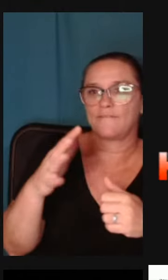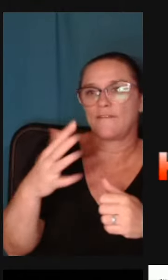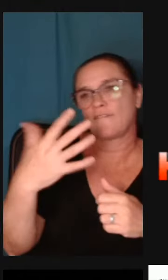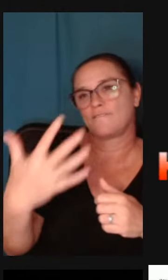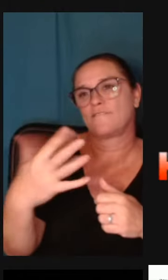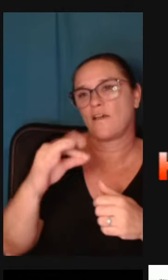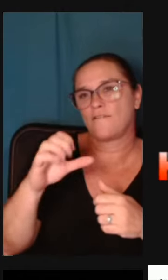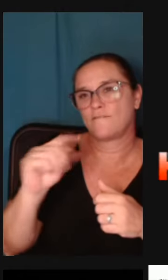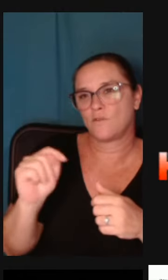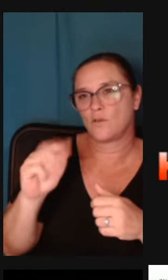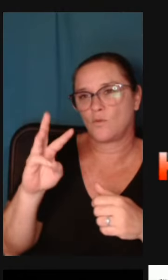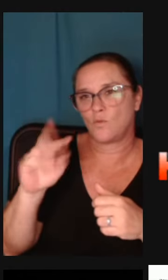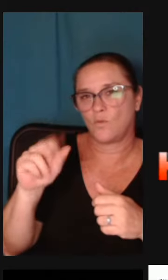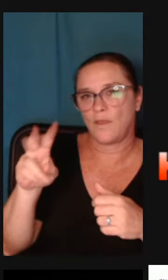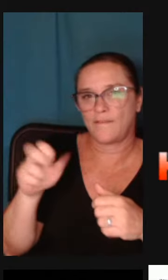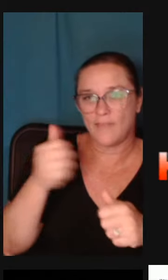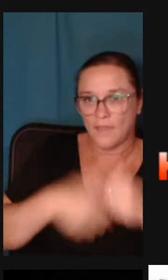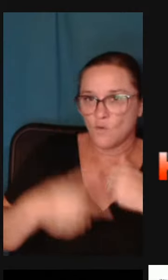bigger.